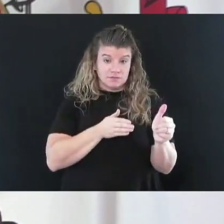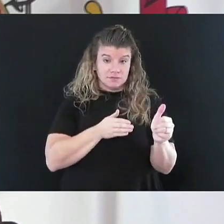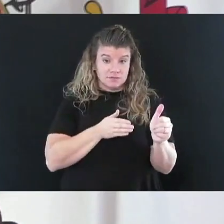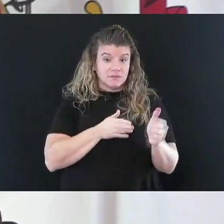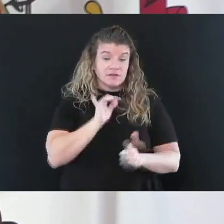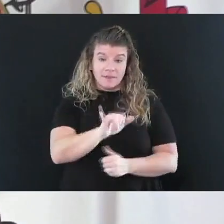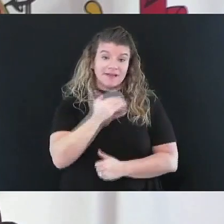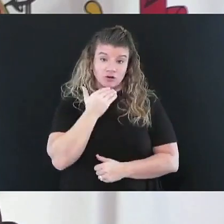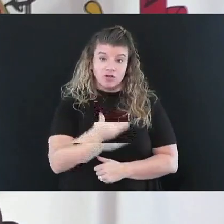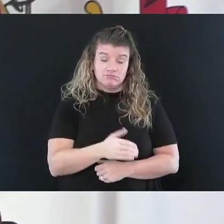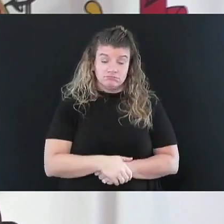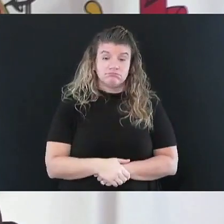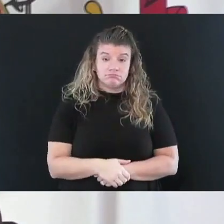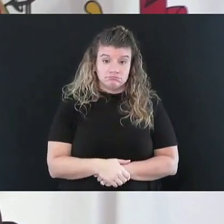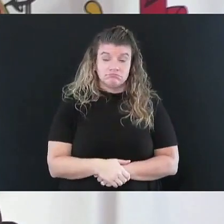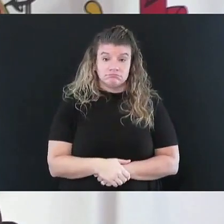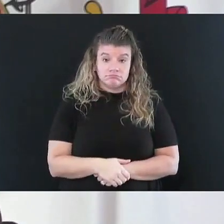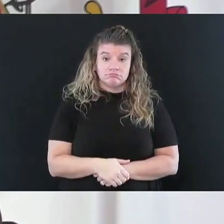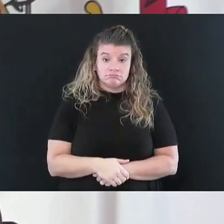stuff, good stuff.